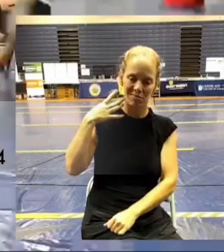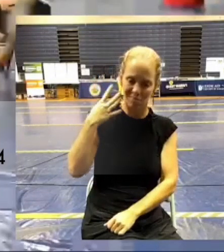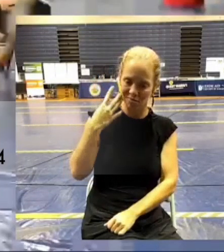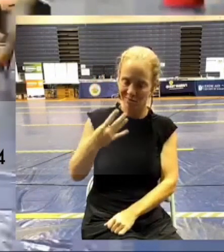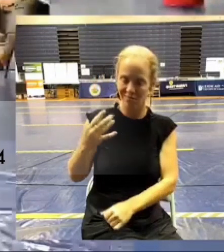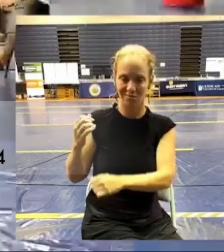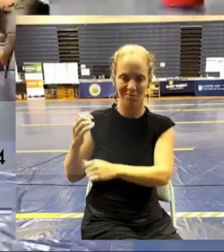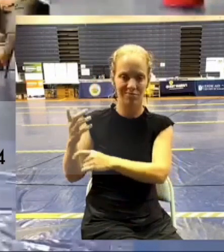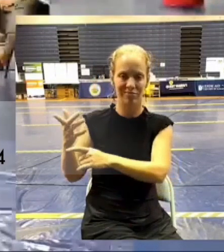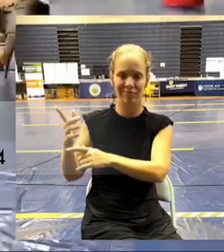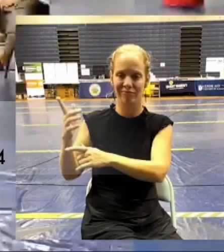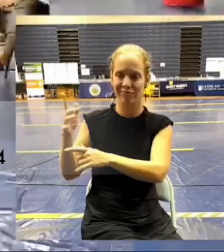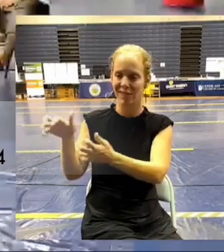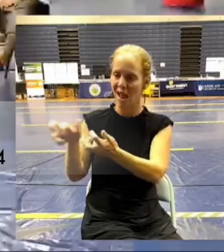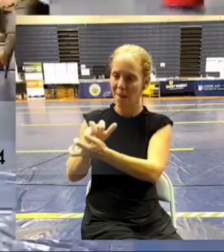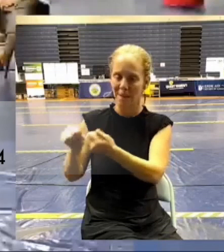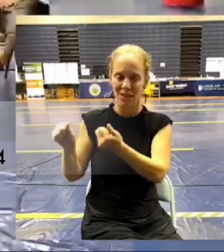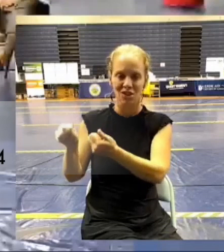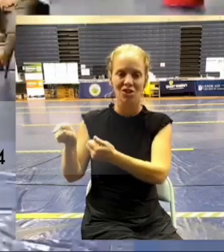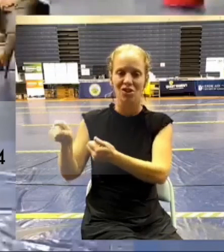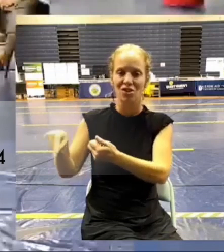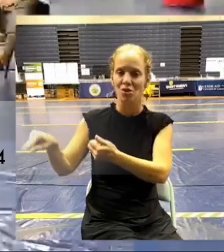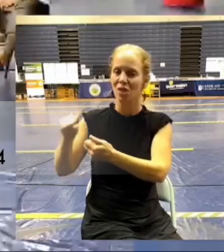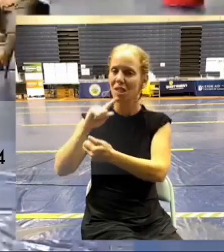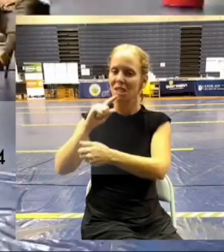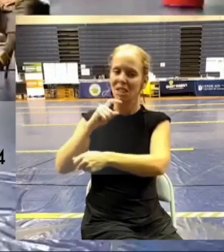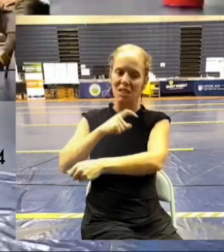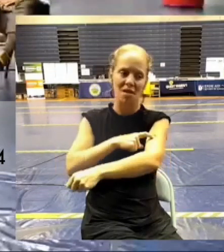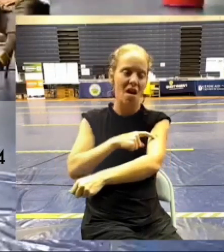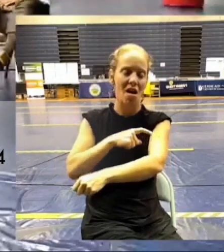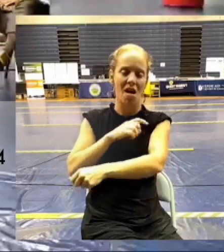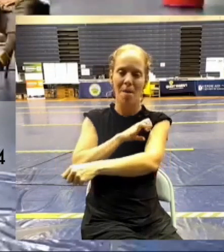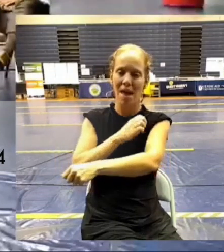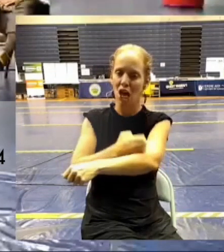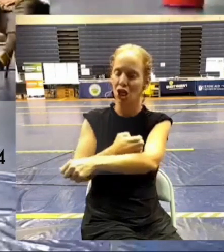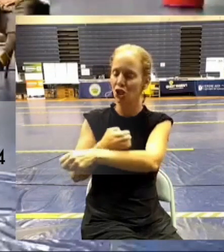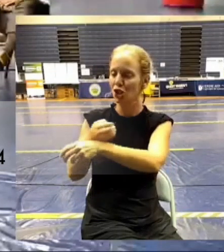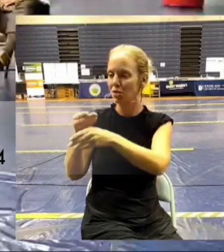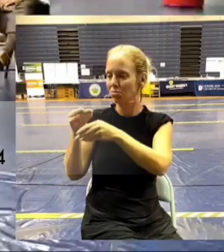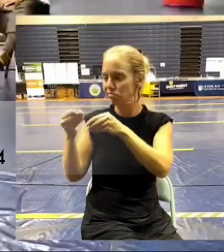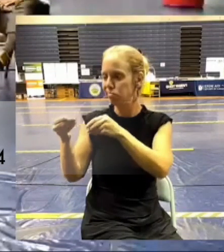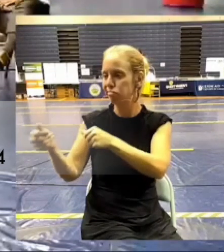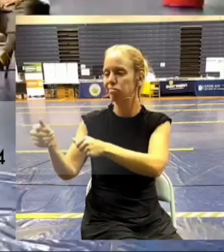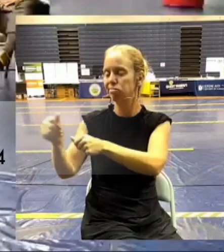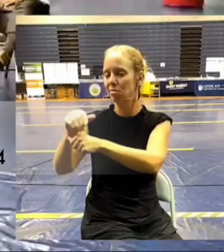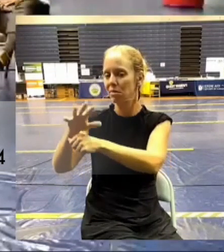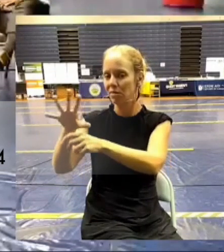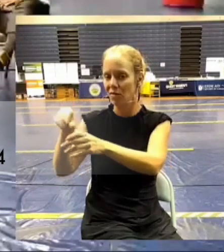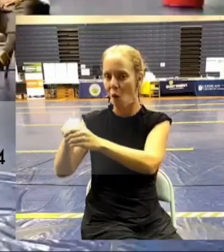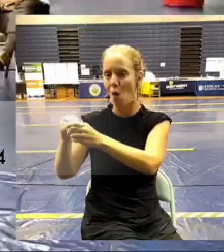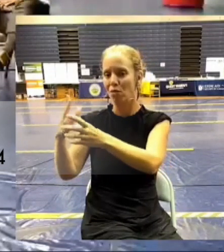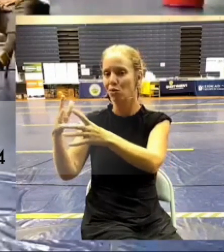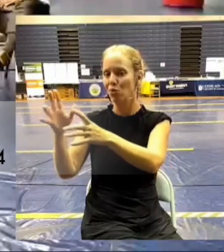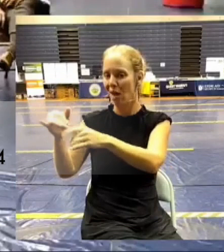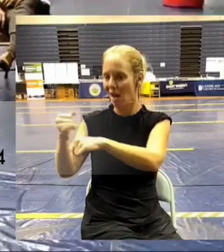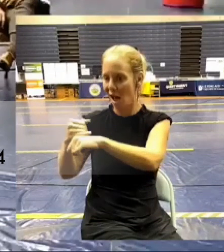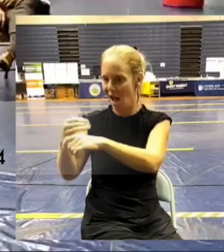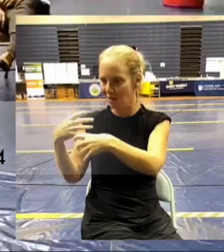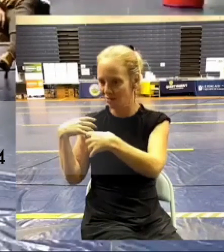already, and we have spent so much time, energy, expense to revive it and to bring it back. It would